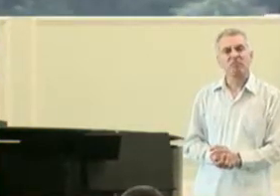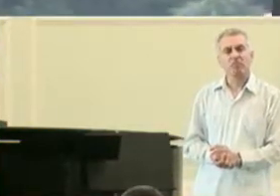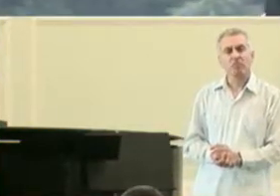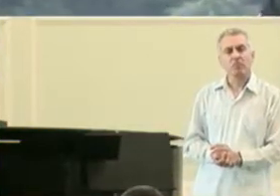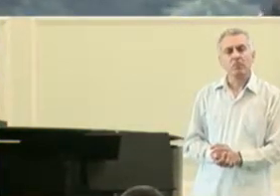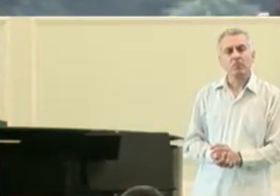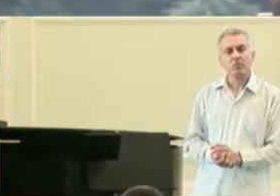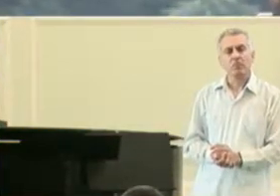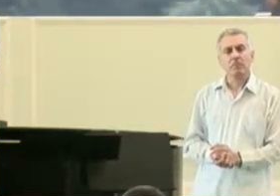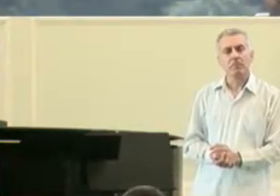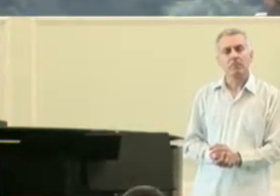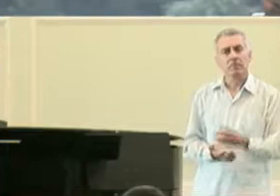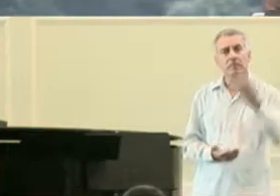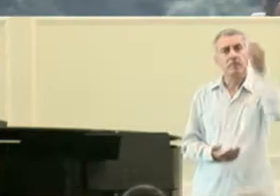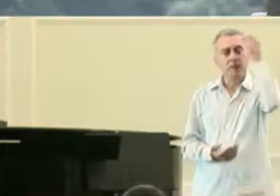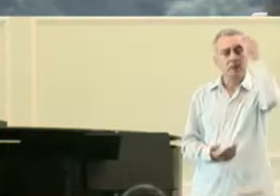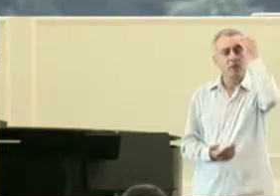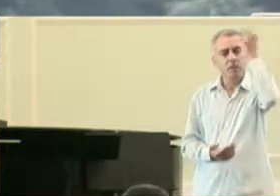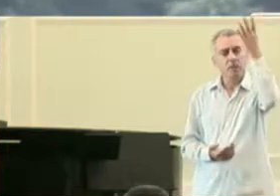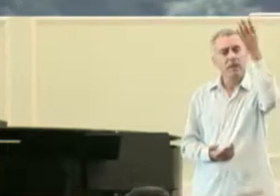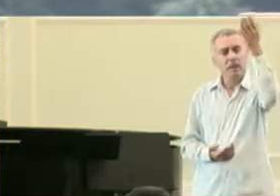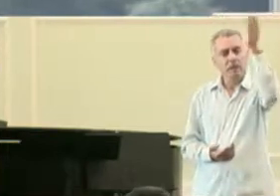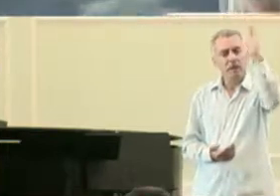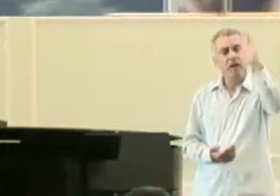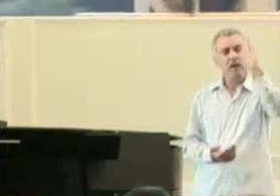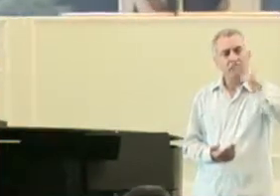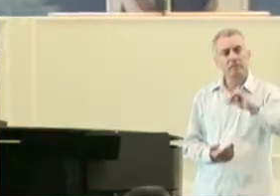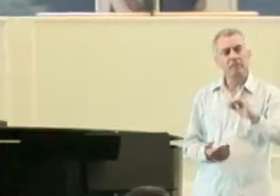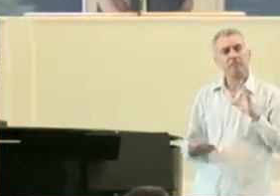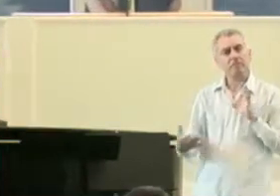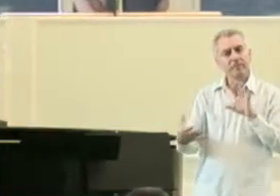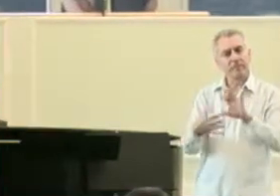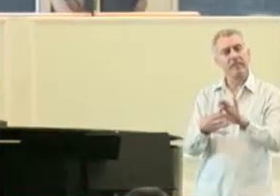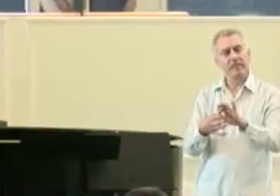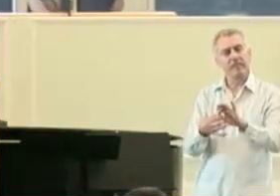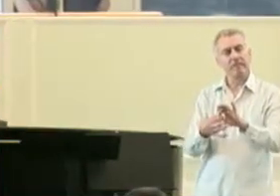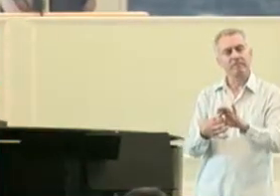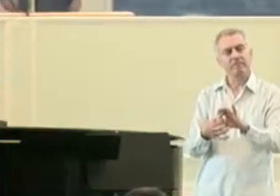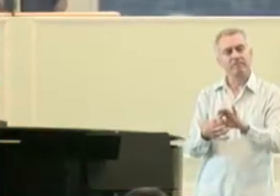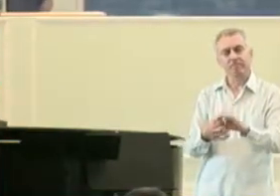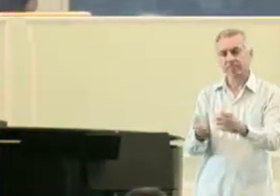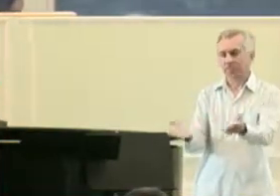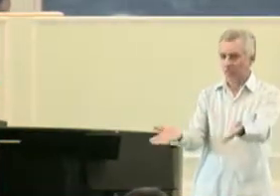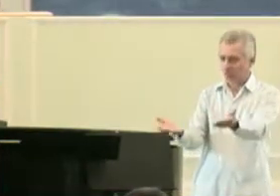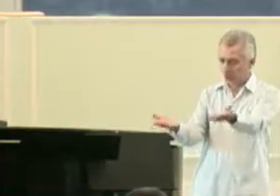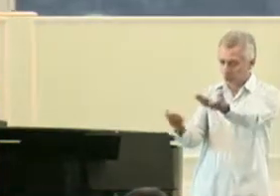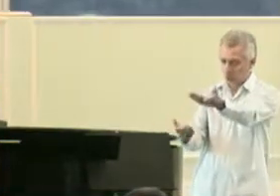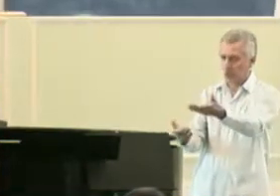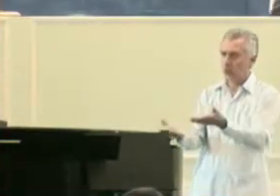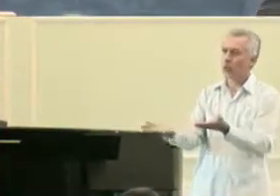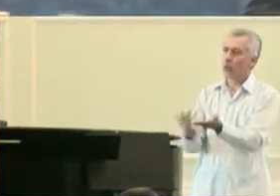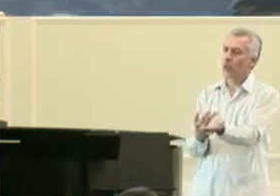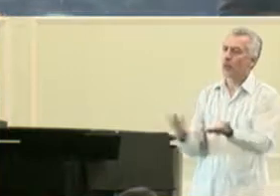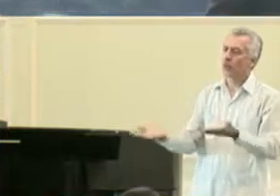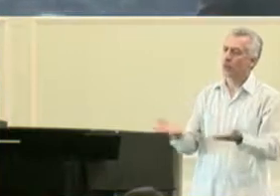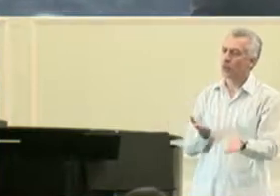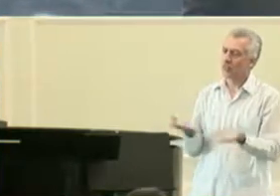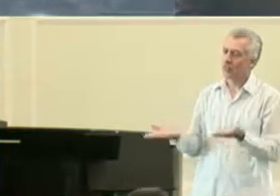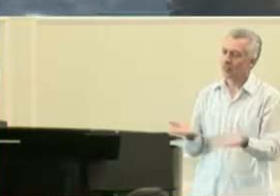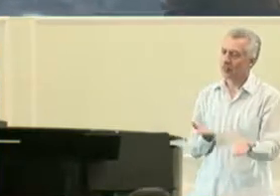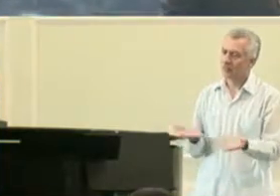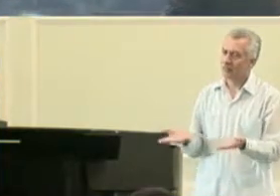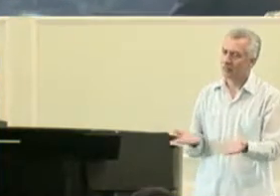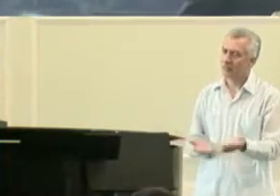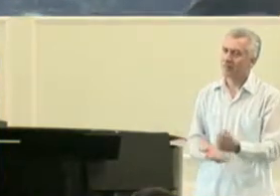Lovingly obey God and engaged in the mission of the church in service. Amen?